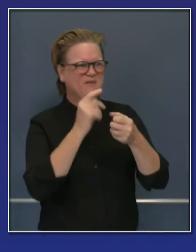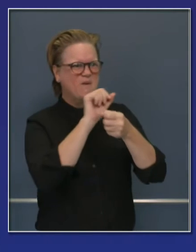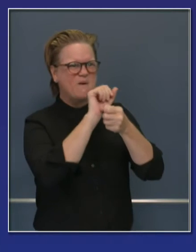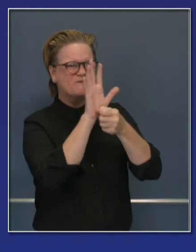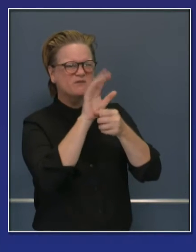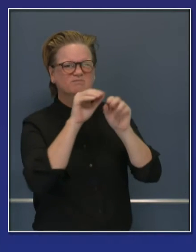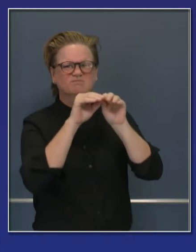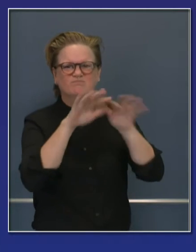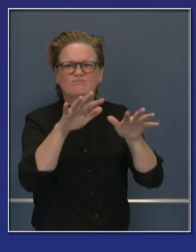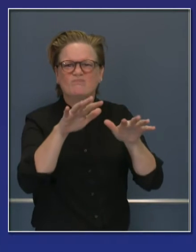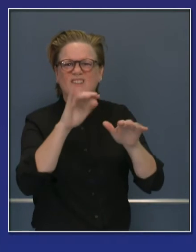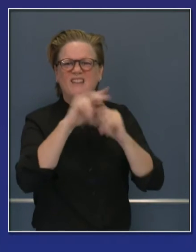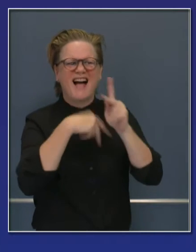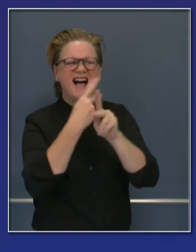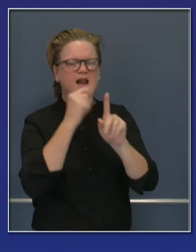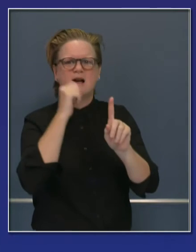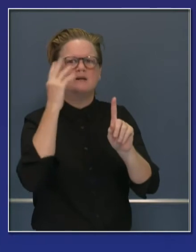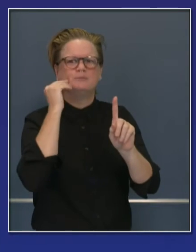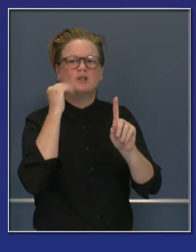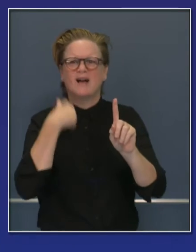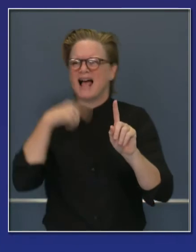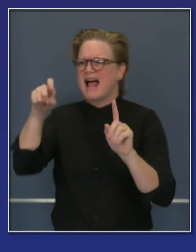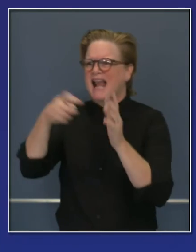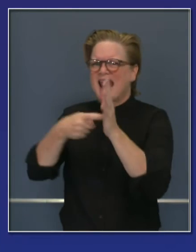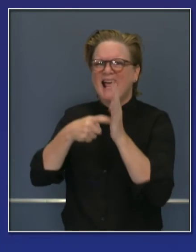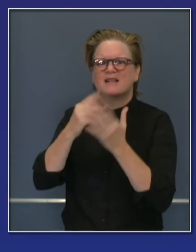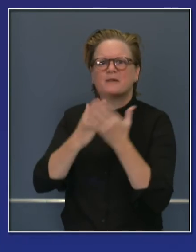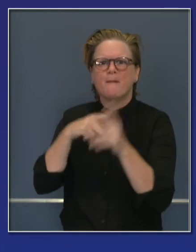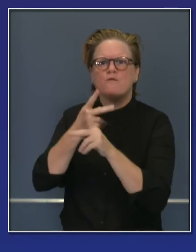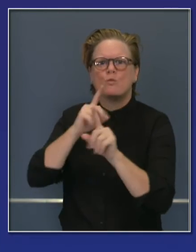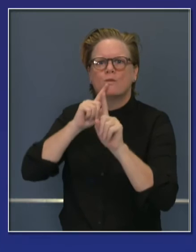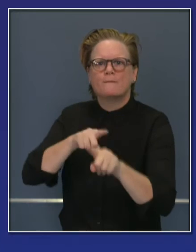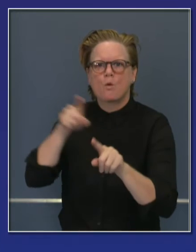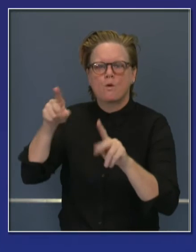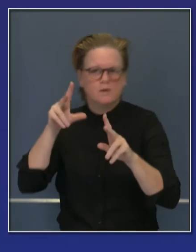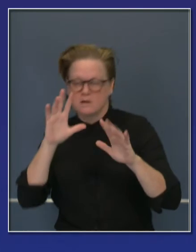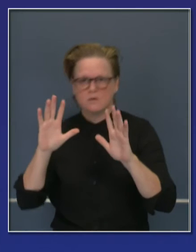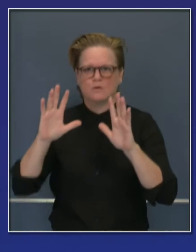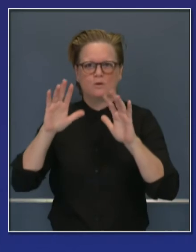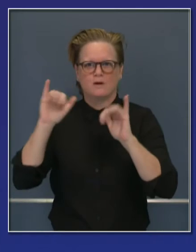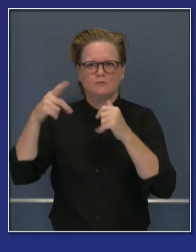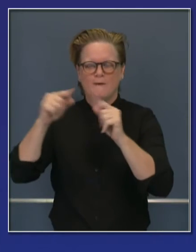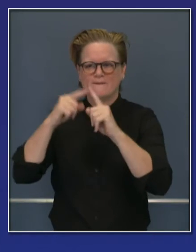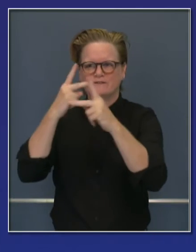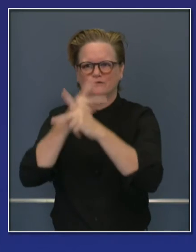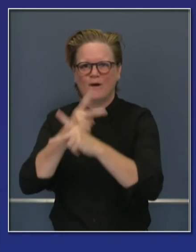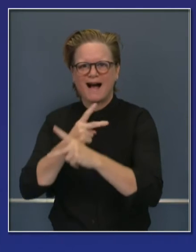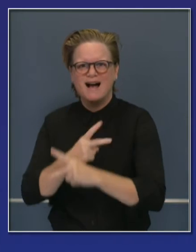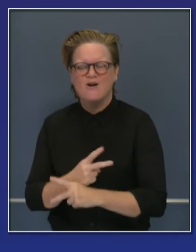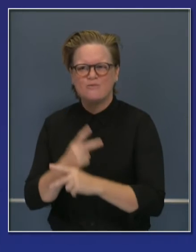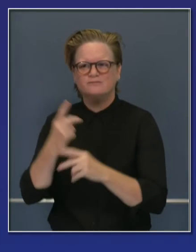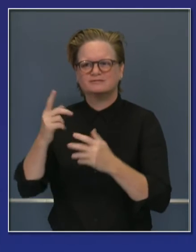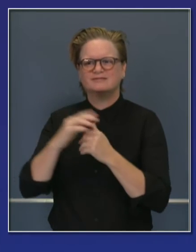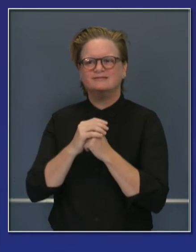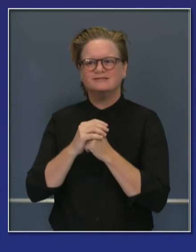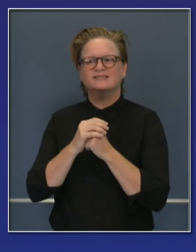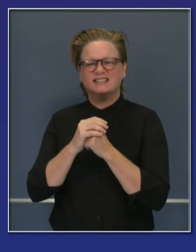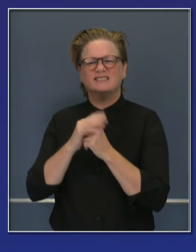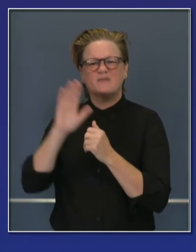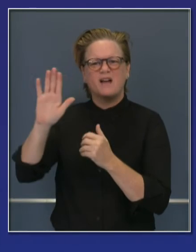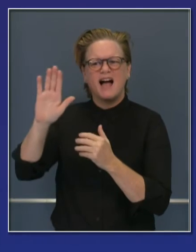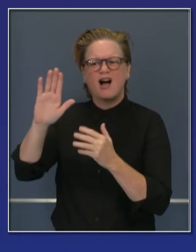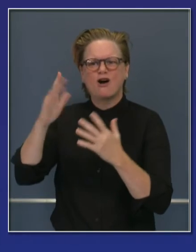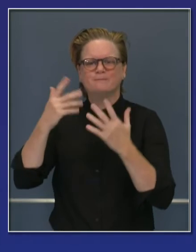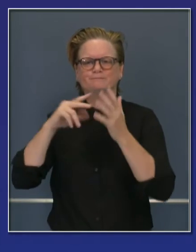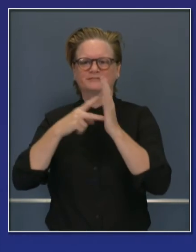two IT strategies. You have the interface with the public, which is our current California Immunization Registry.